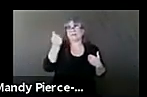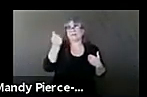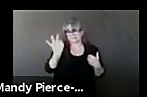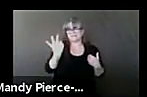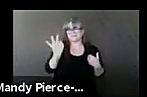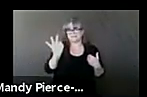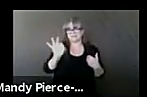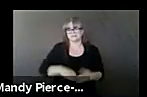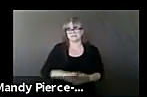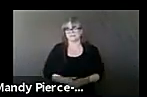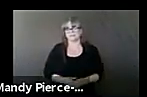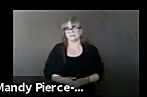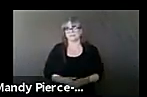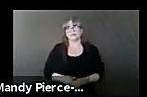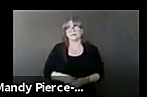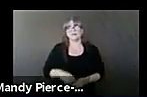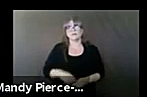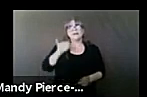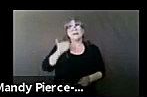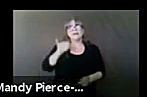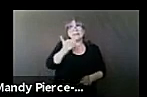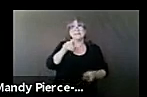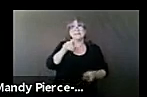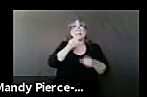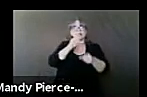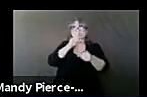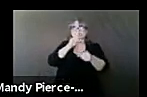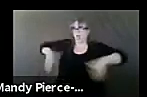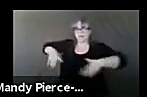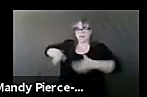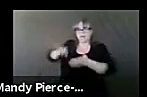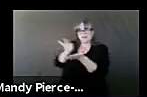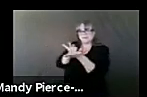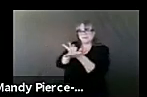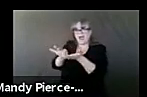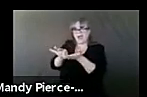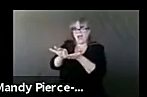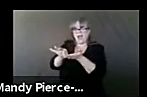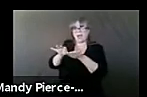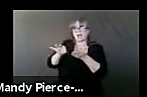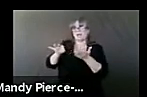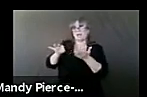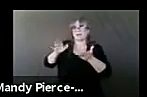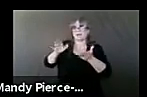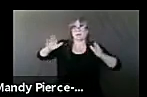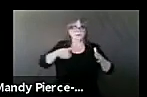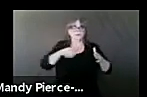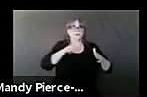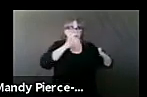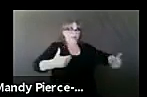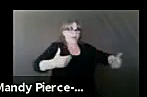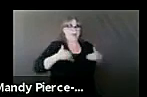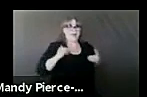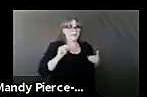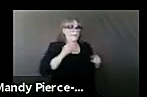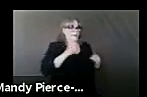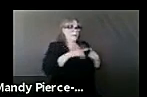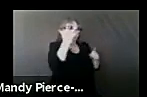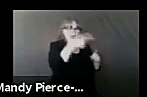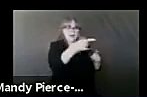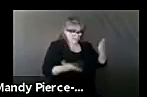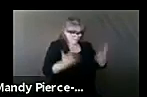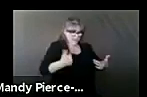asymptomatic transmission. If there's a bright side to this, it's that the more people are recovering